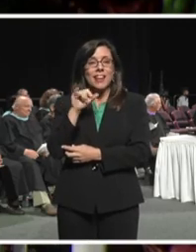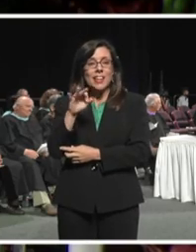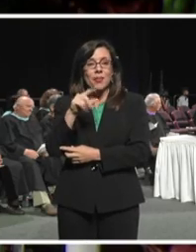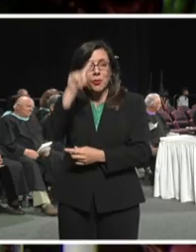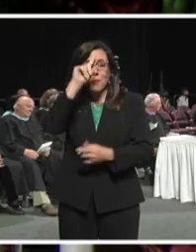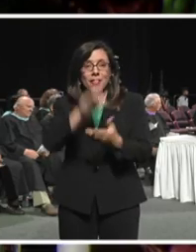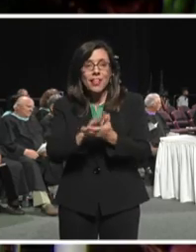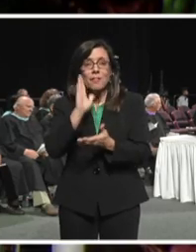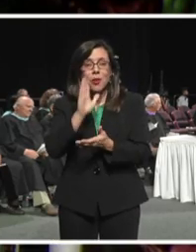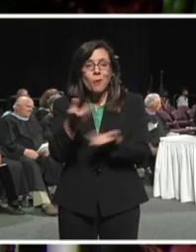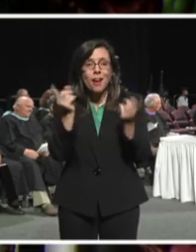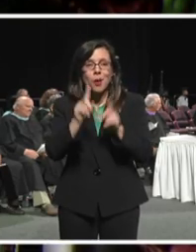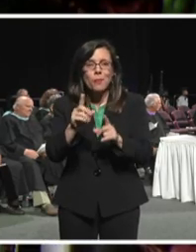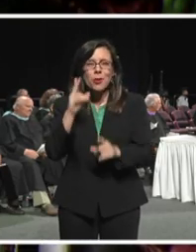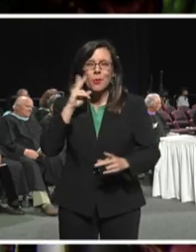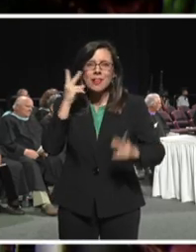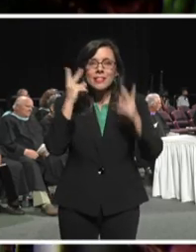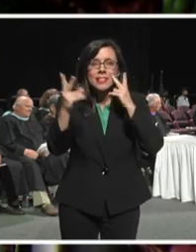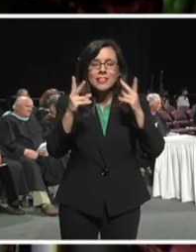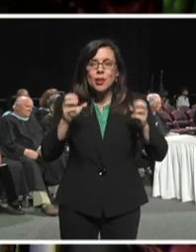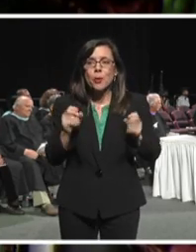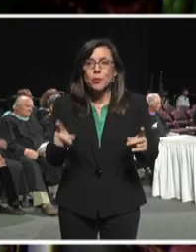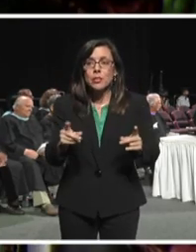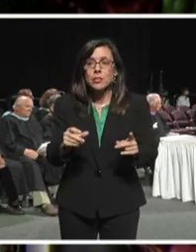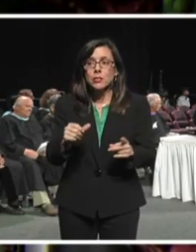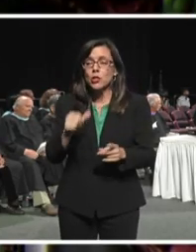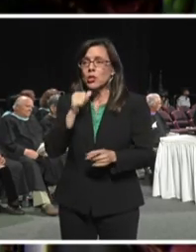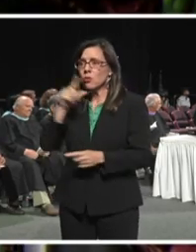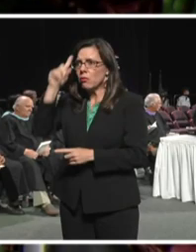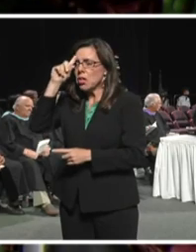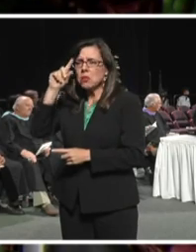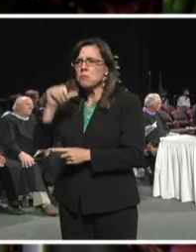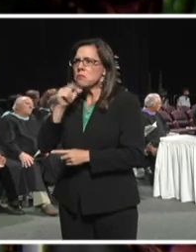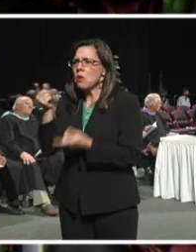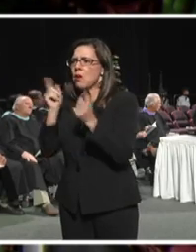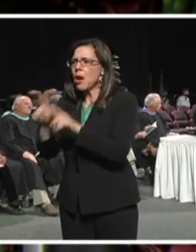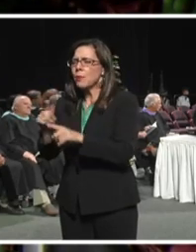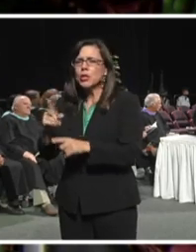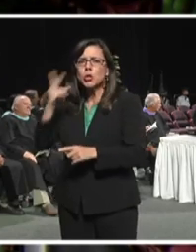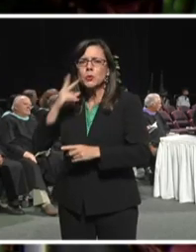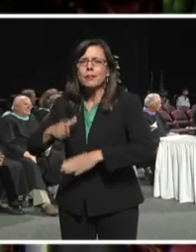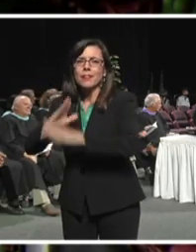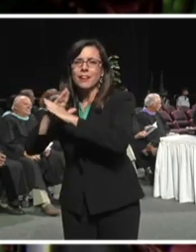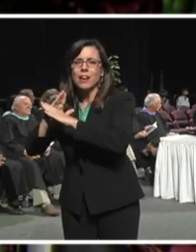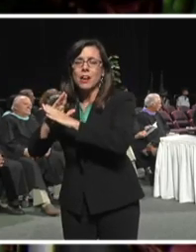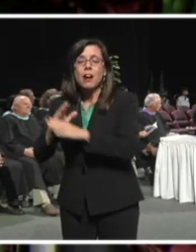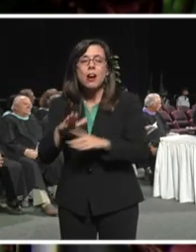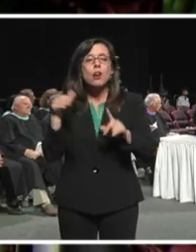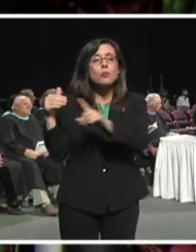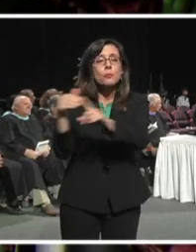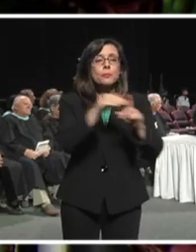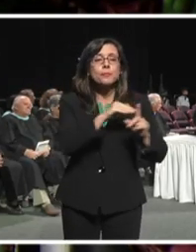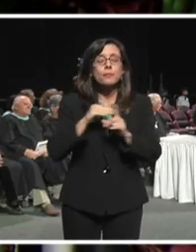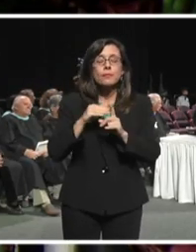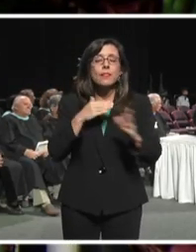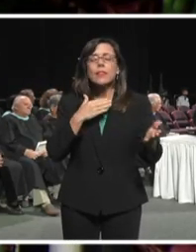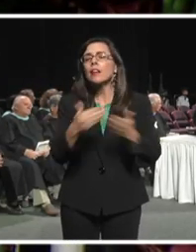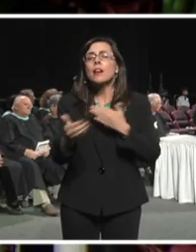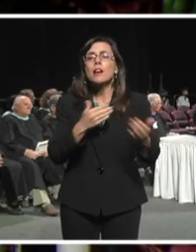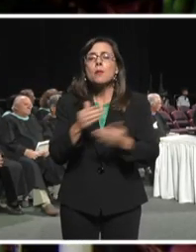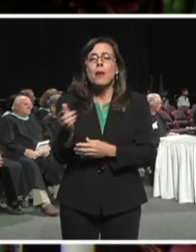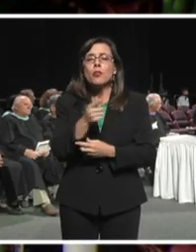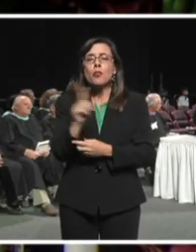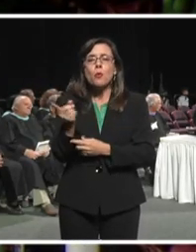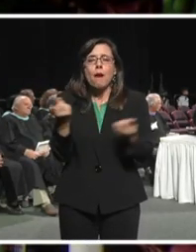happen, you'll see opportunities. If you believe it won't, you'll see obstacles. I say this because I want to remind you all that no matter where